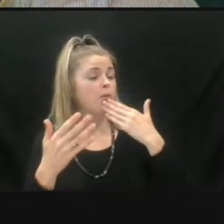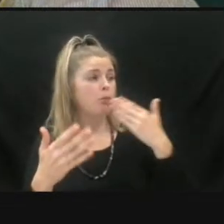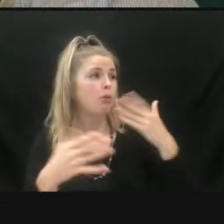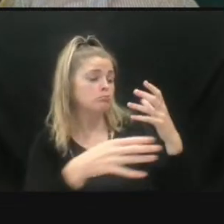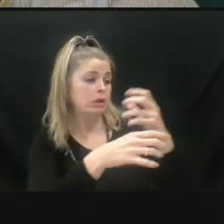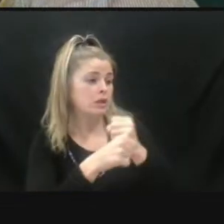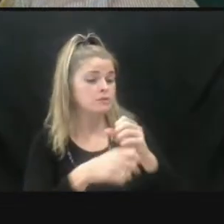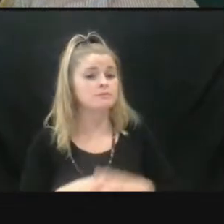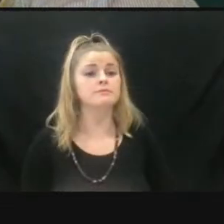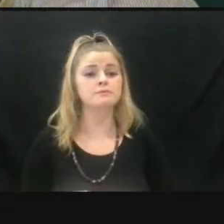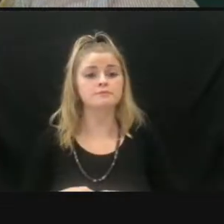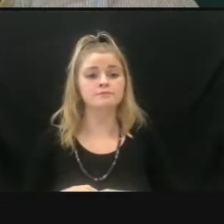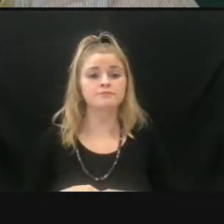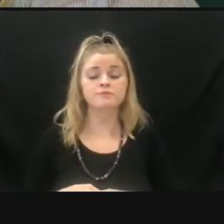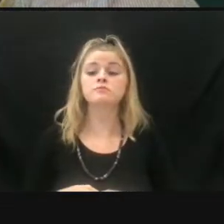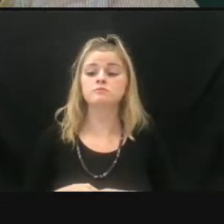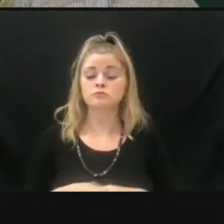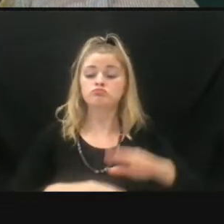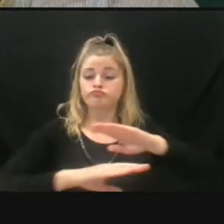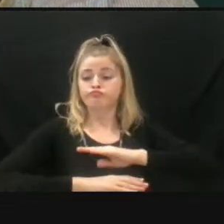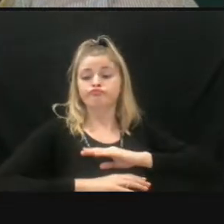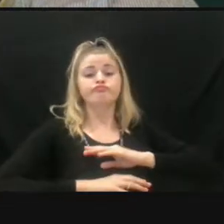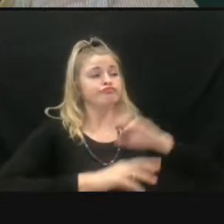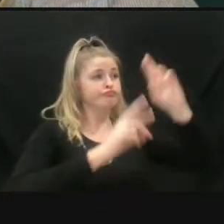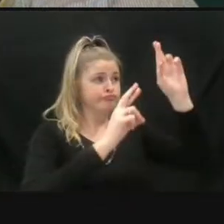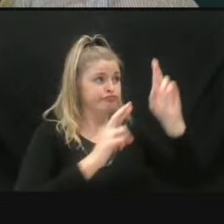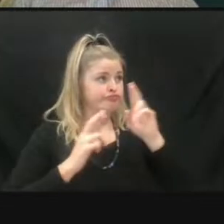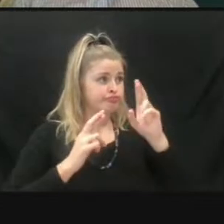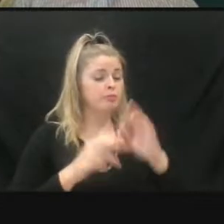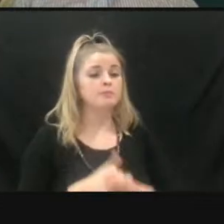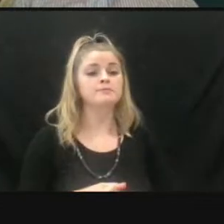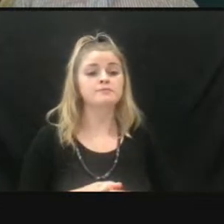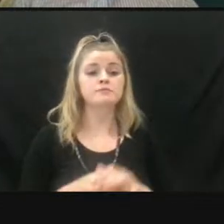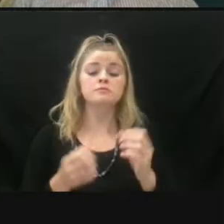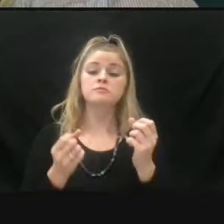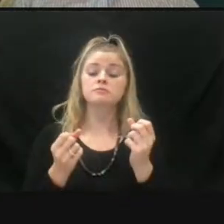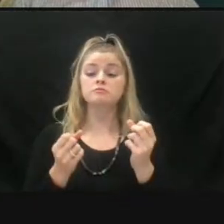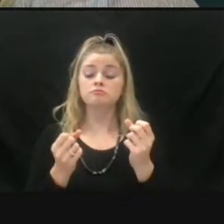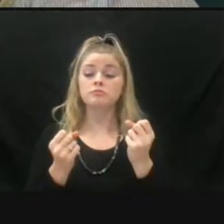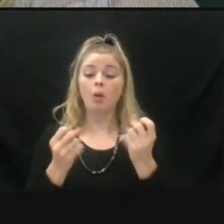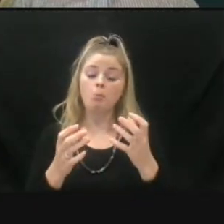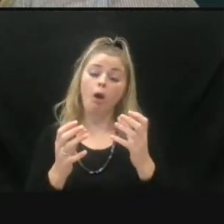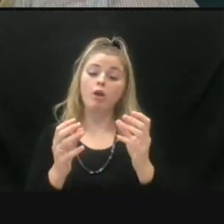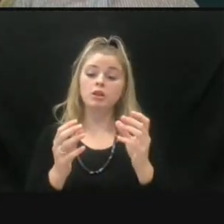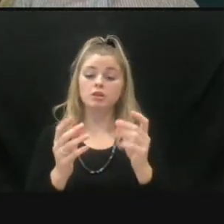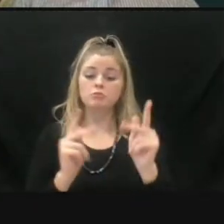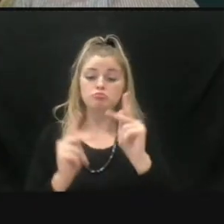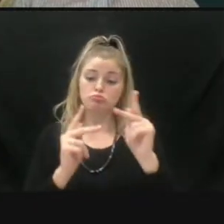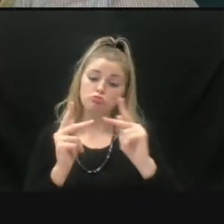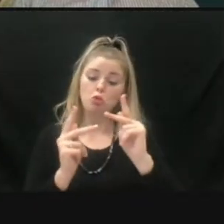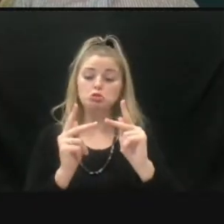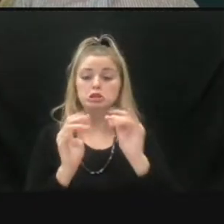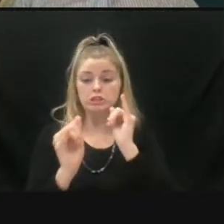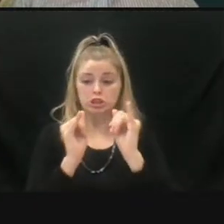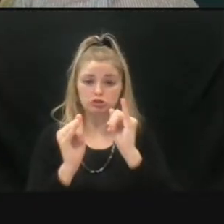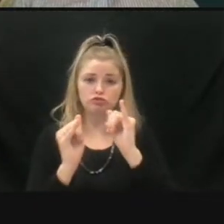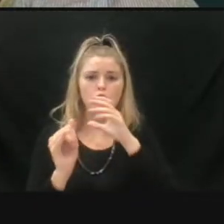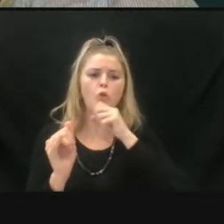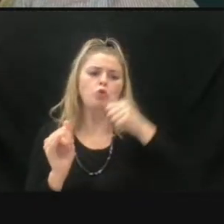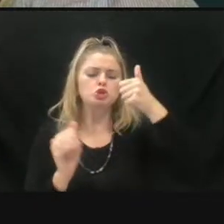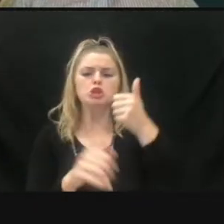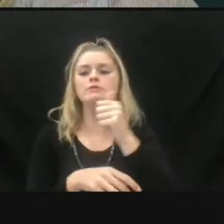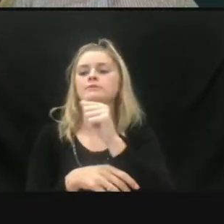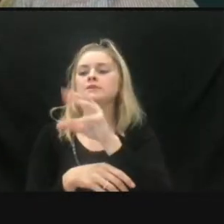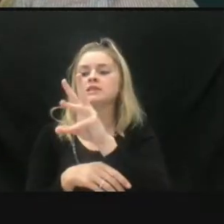of respect was seen and felt. Most of the participants in this project were older individuals, ranging both male and female from 60